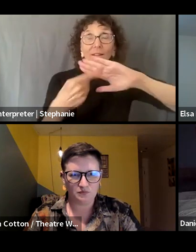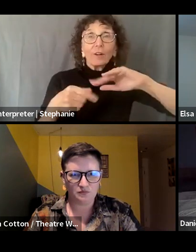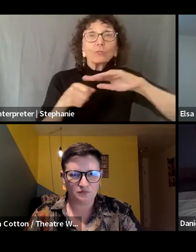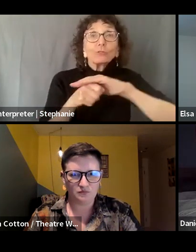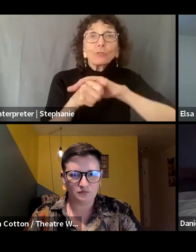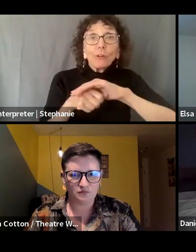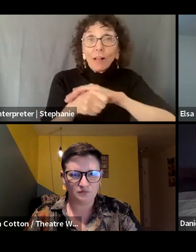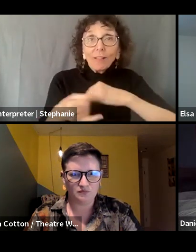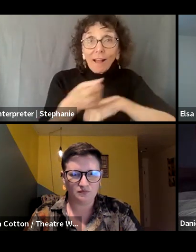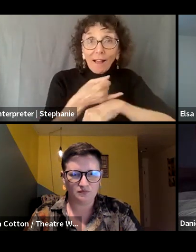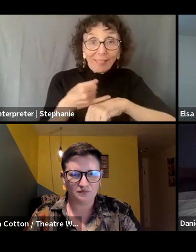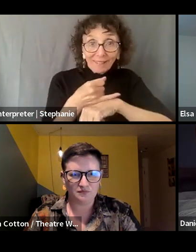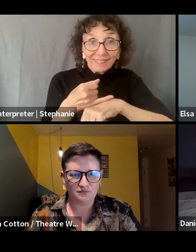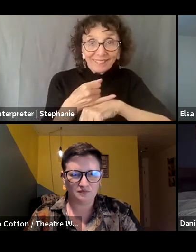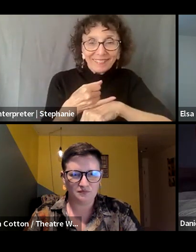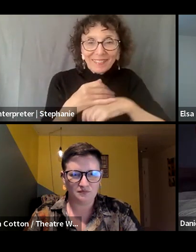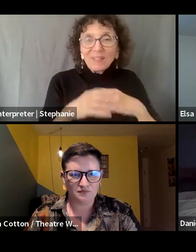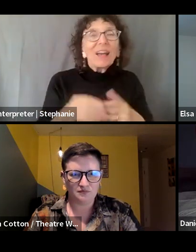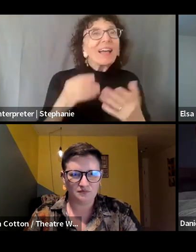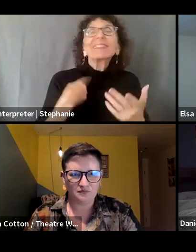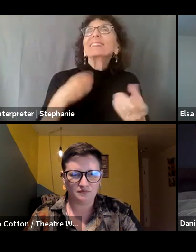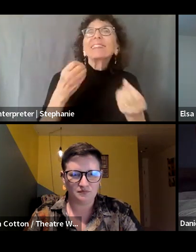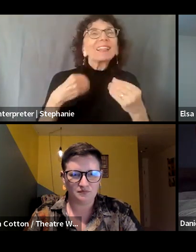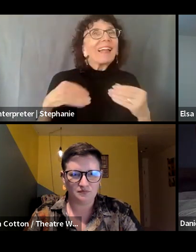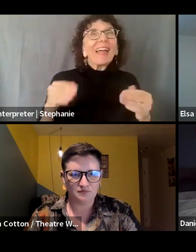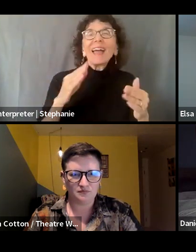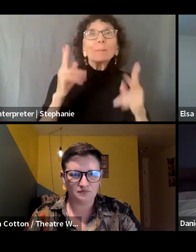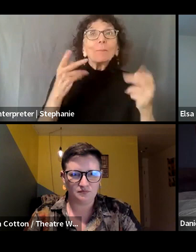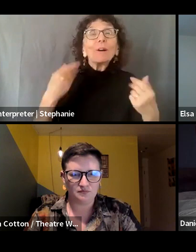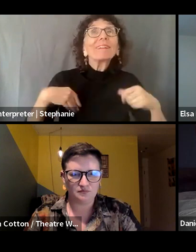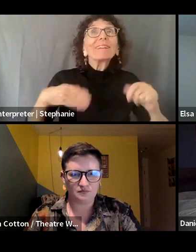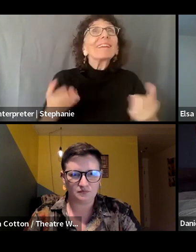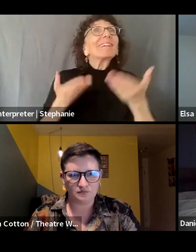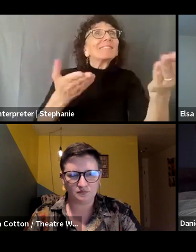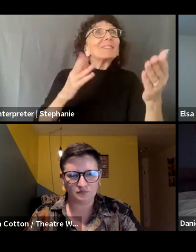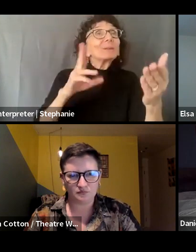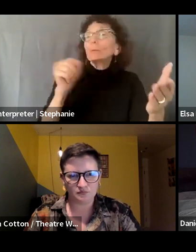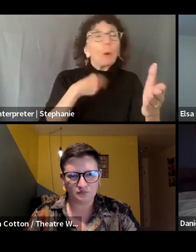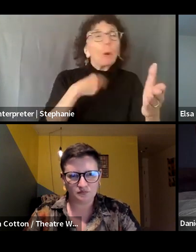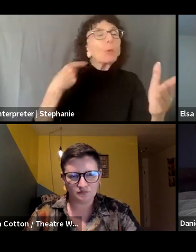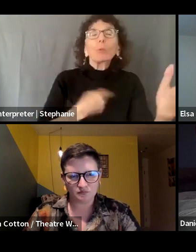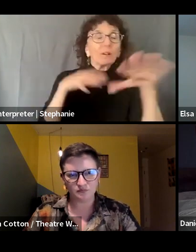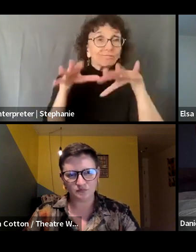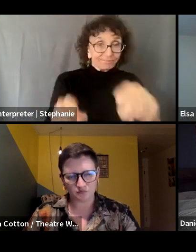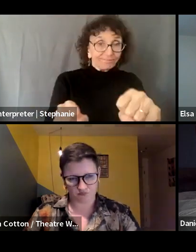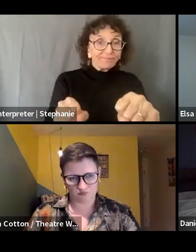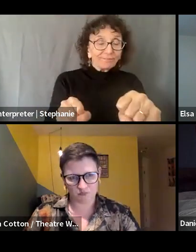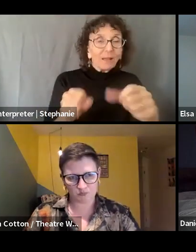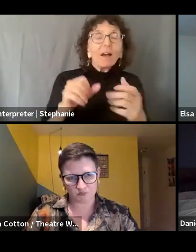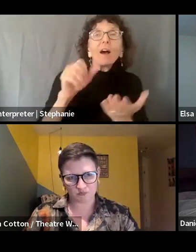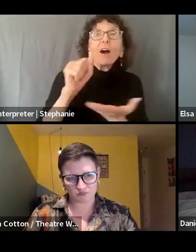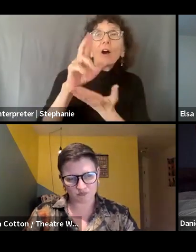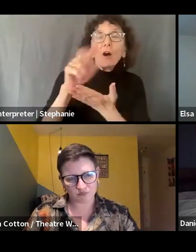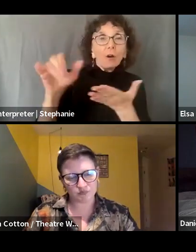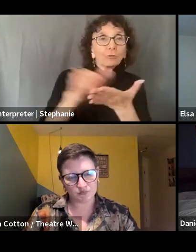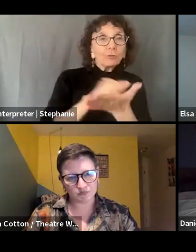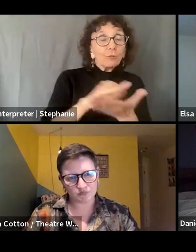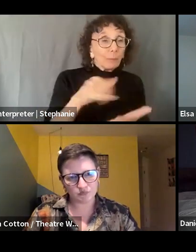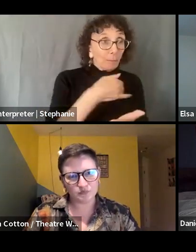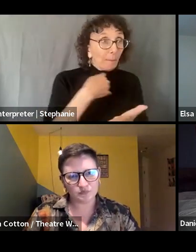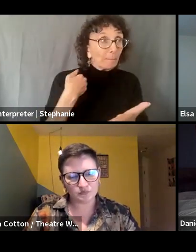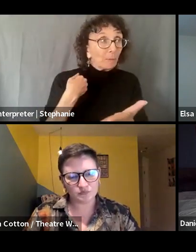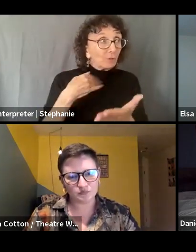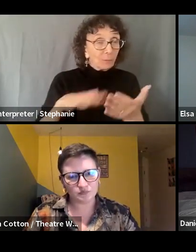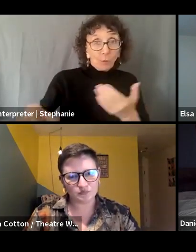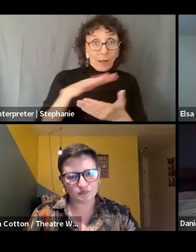North America, we are on occupied territory. Art New York's membership in the five boroughs of New York City